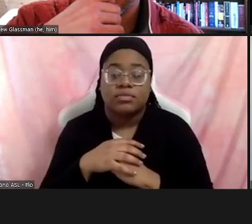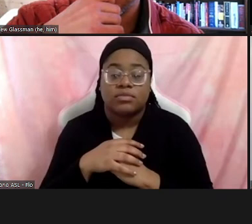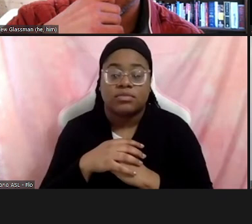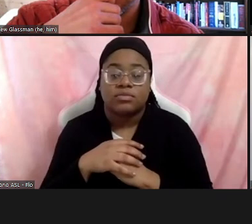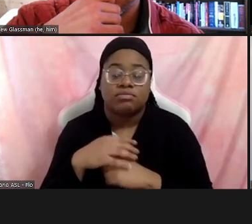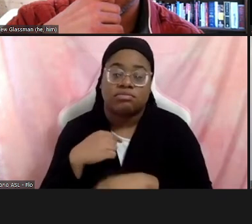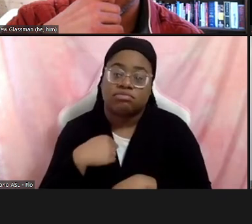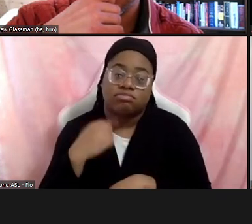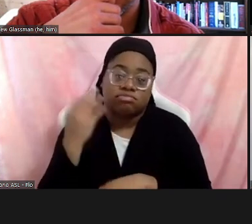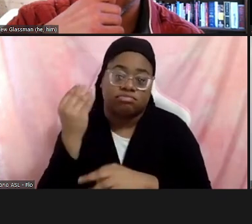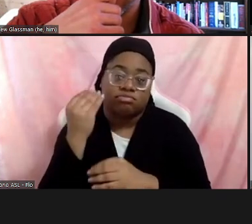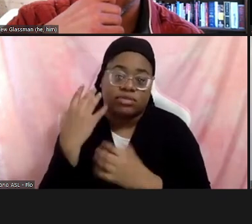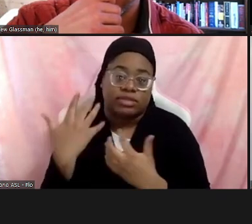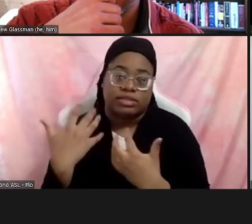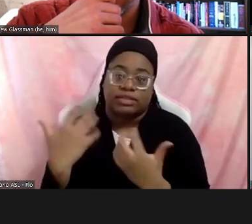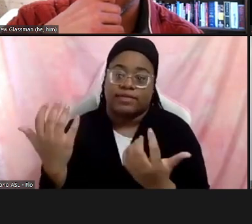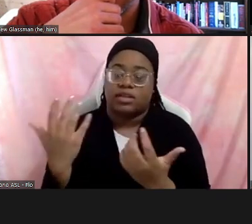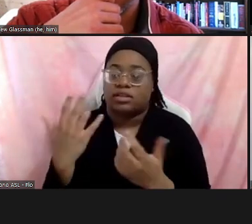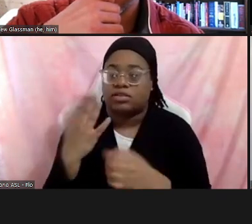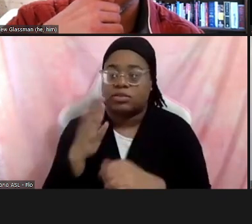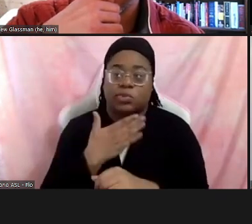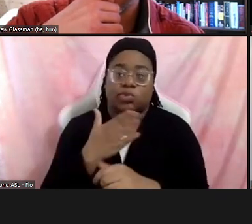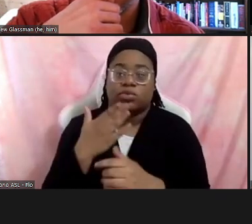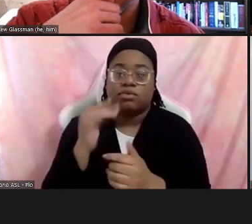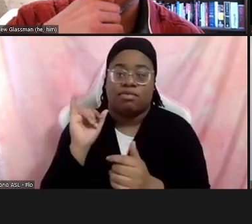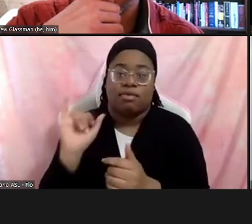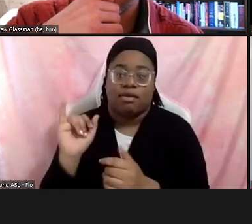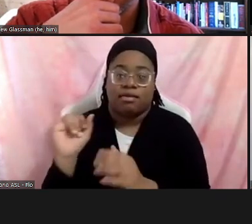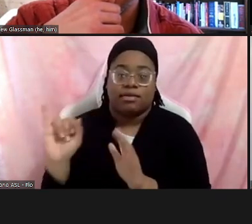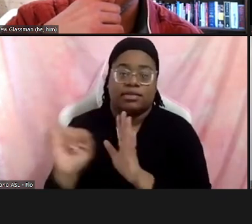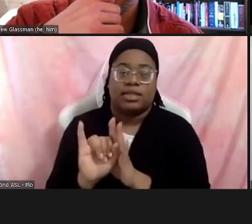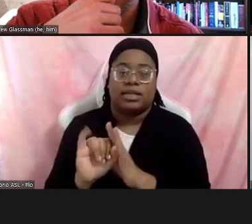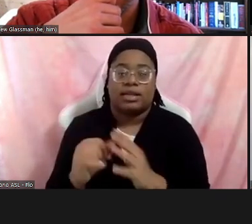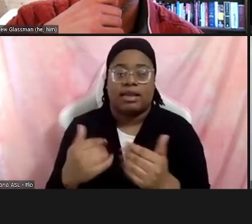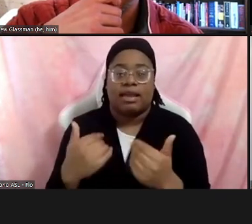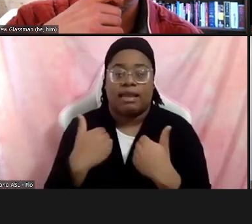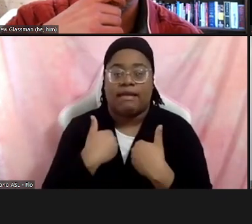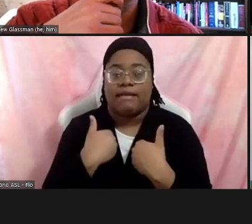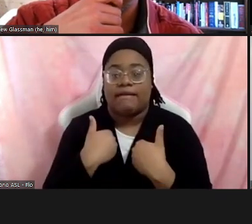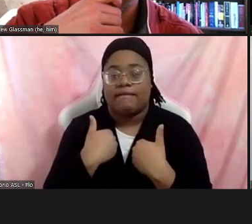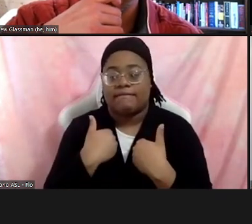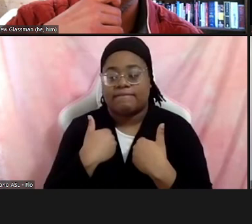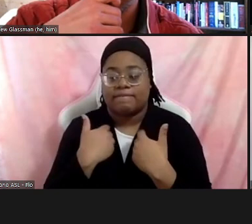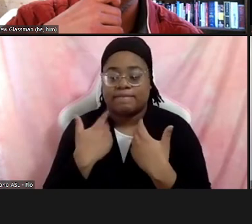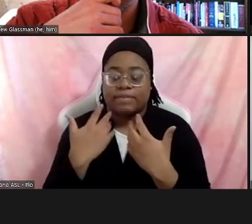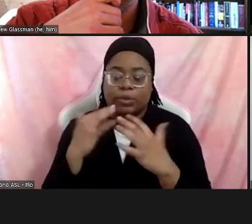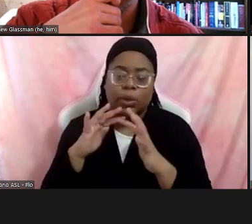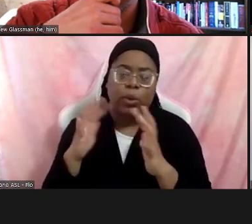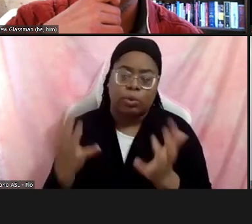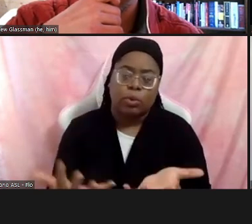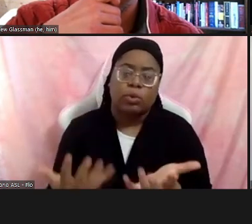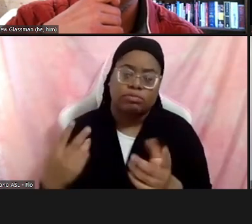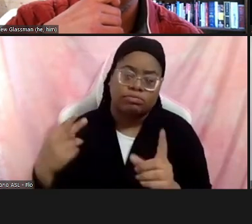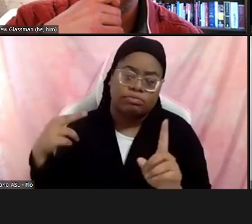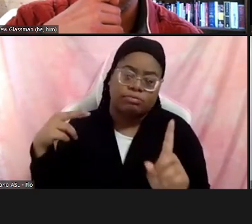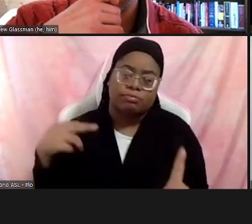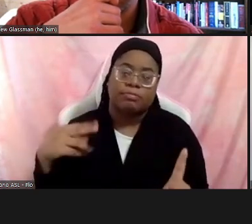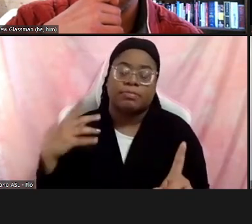I think symphonies in general, they have an identity that is purportedly global,